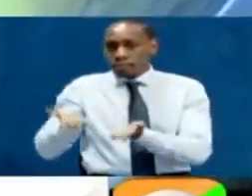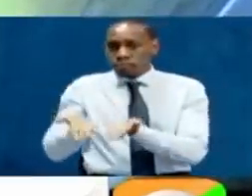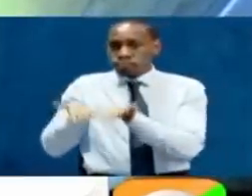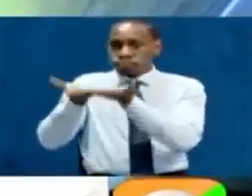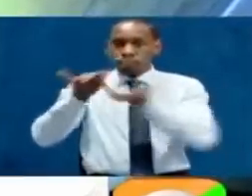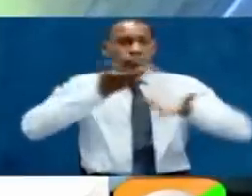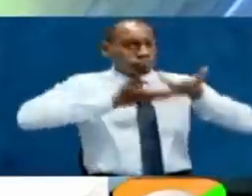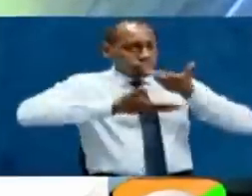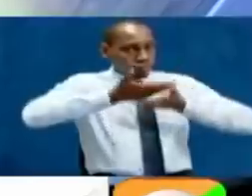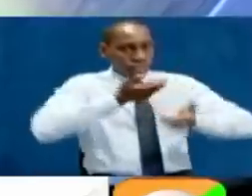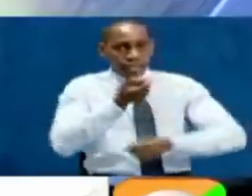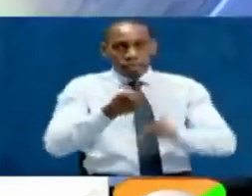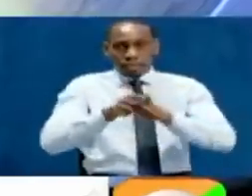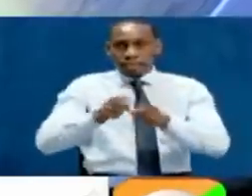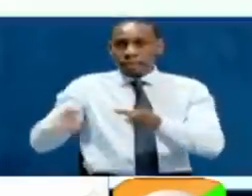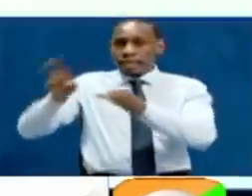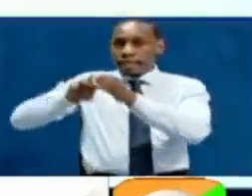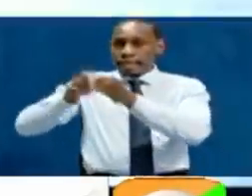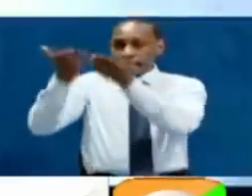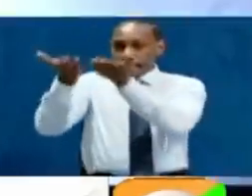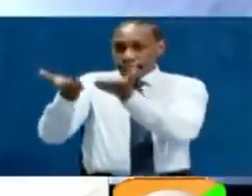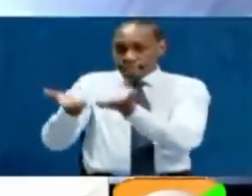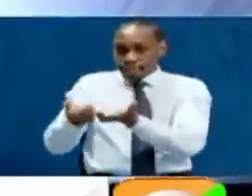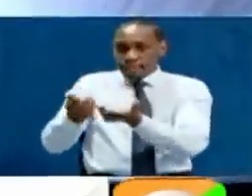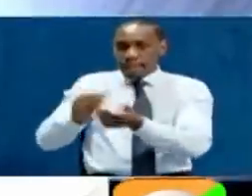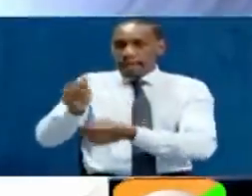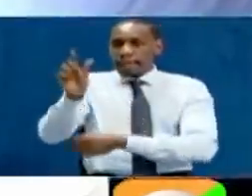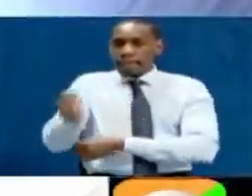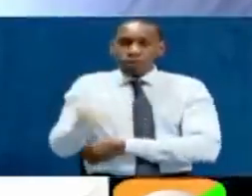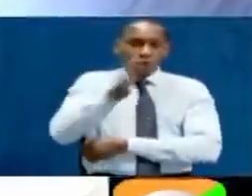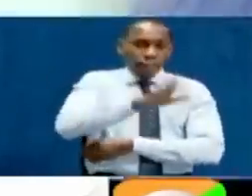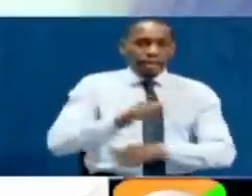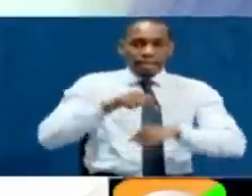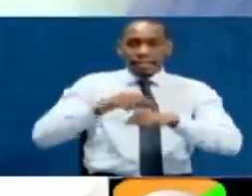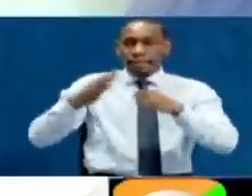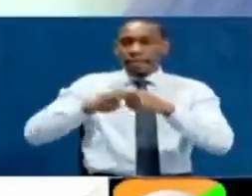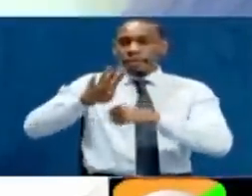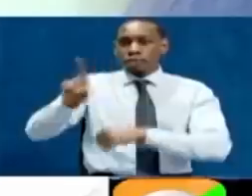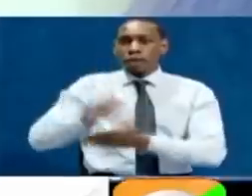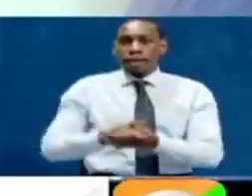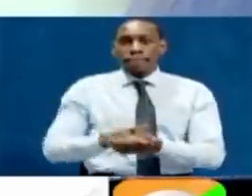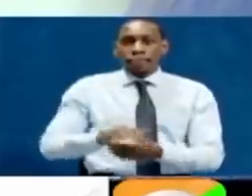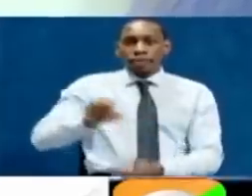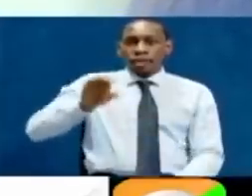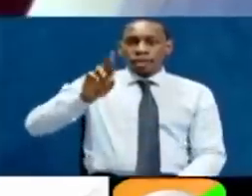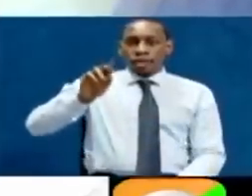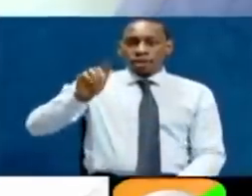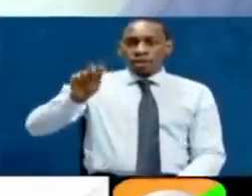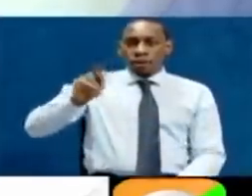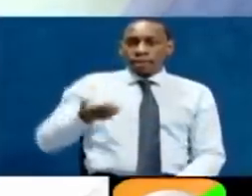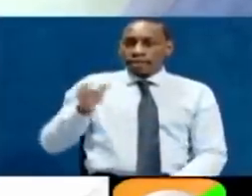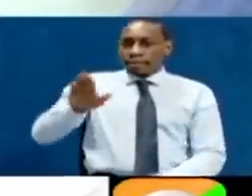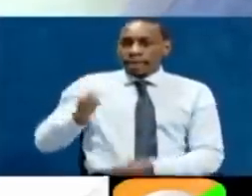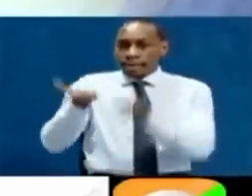They engage in small talk and enter the lift. One of them returns. At 9:41, Robert Ouko heads to the lift